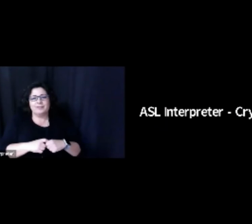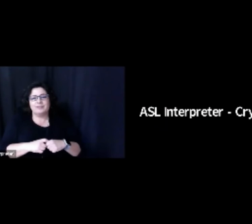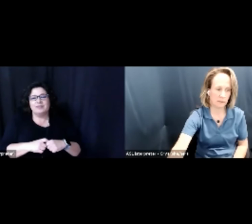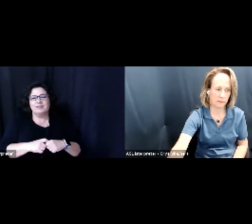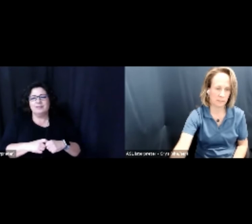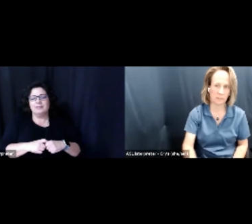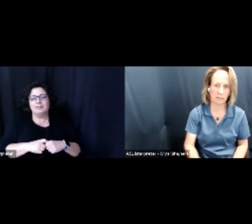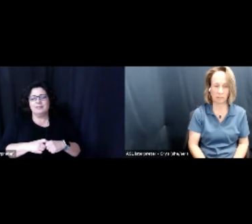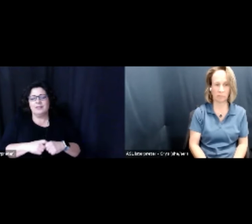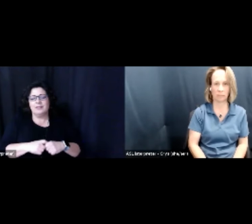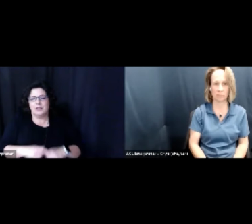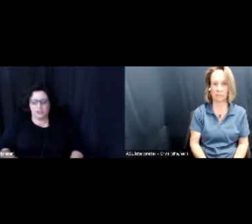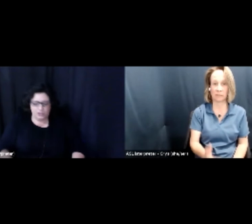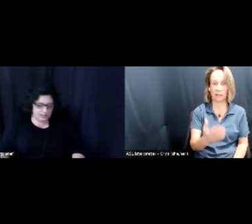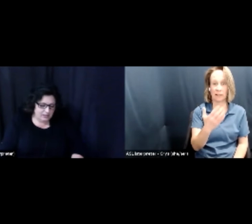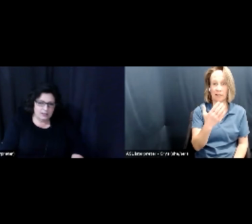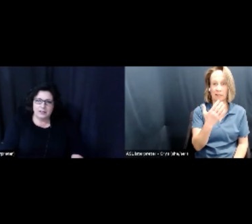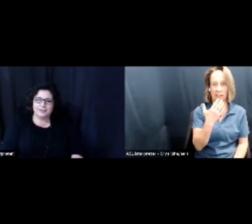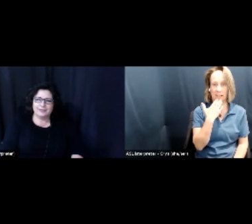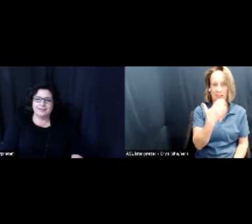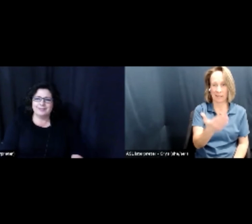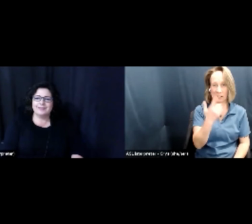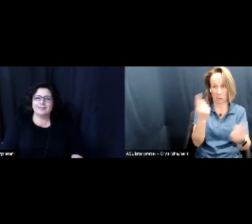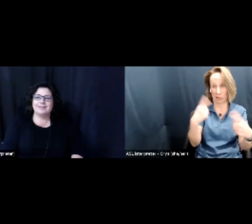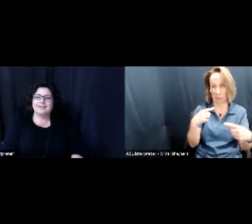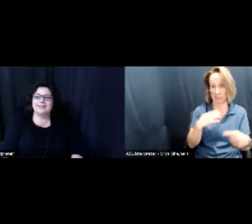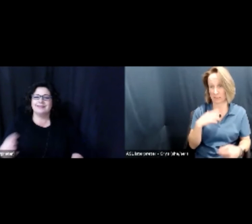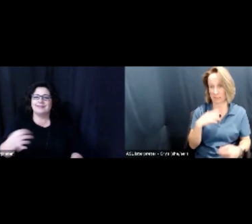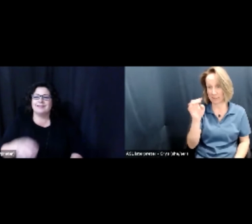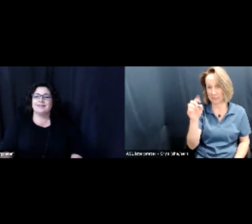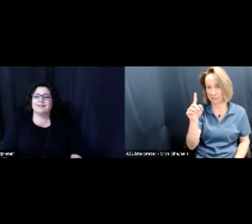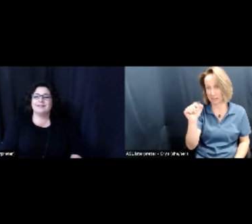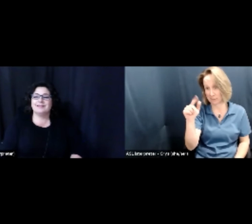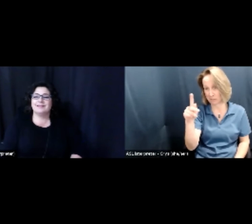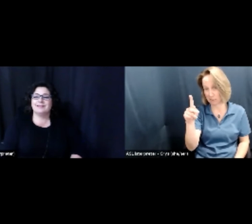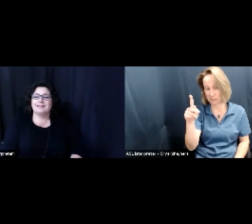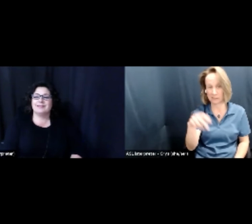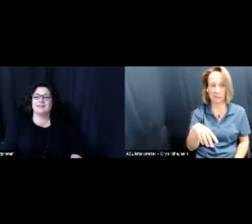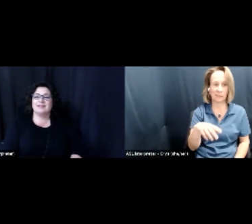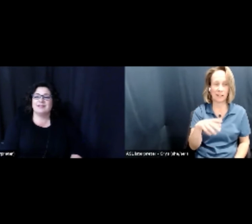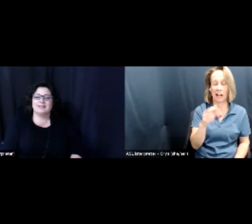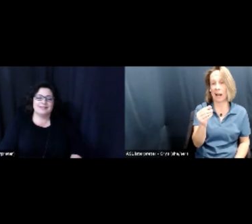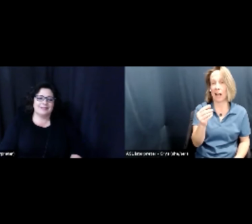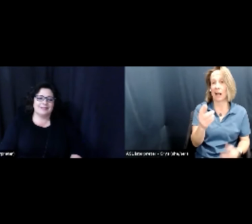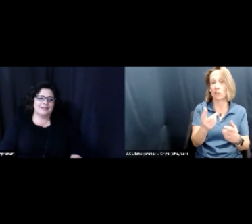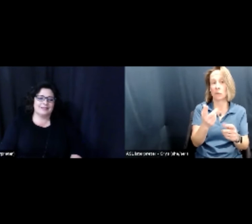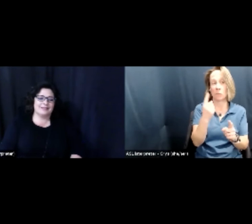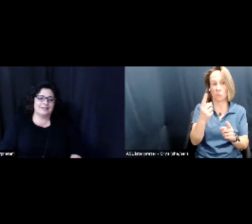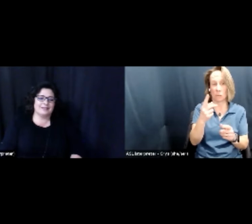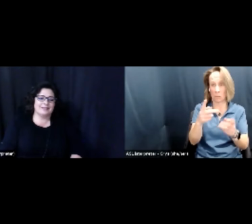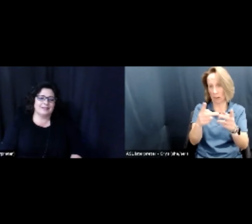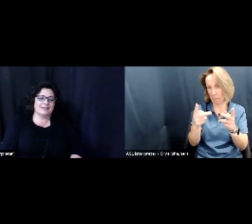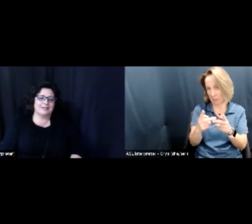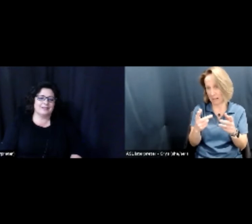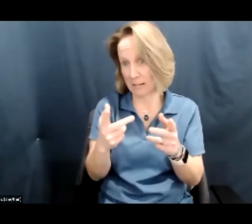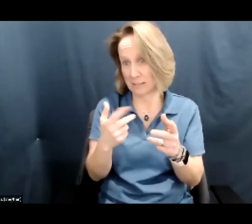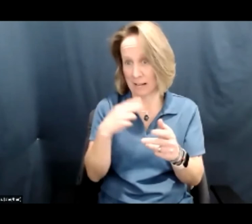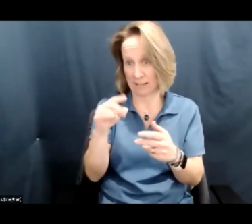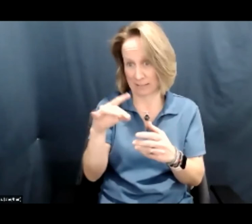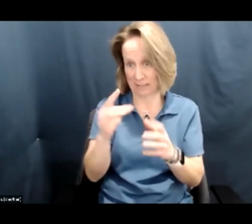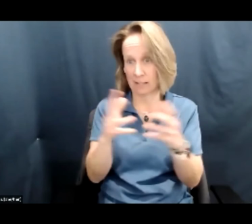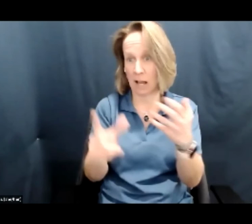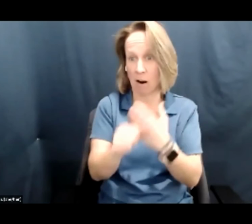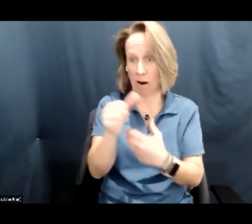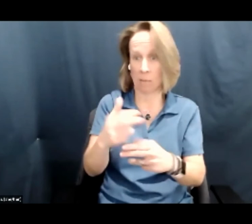Thank you for coming to my TED Talk. The word and the place that I am most at home is in calling myself a lesbian, and that took a long time. I don't identify